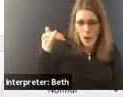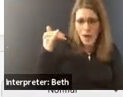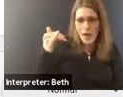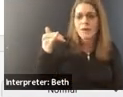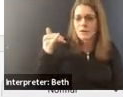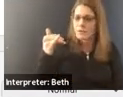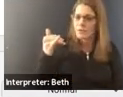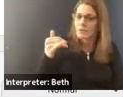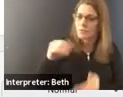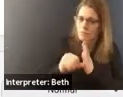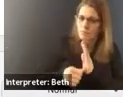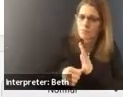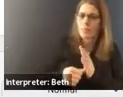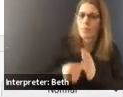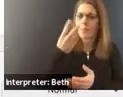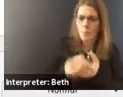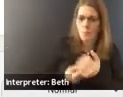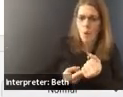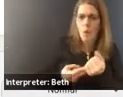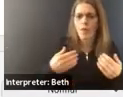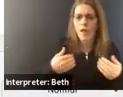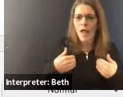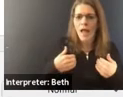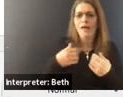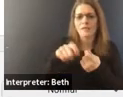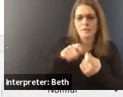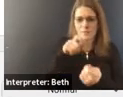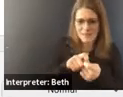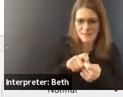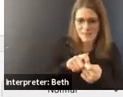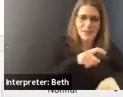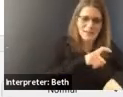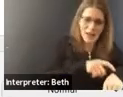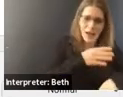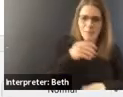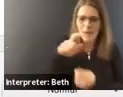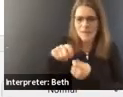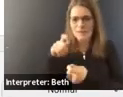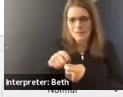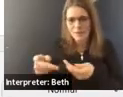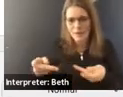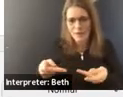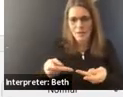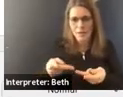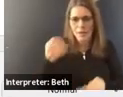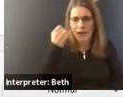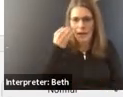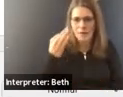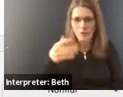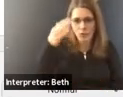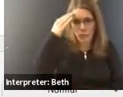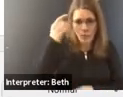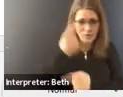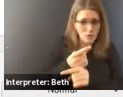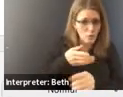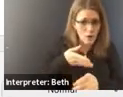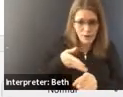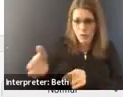both. If you know where you're going is right, CAD file, like this is the way we're going. If you're